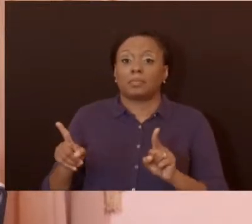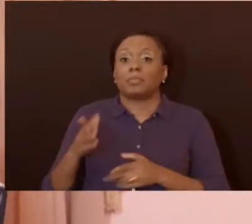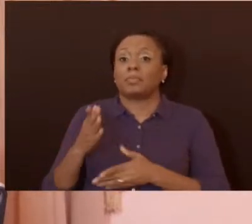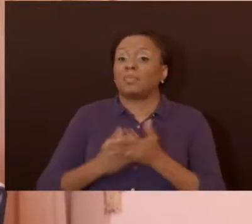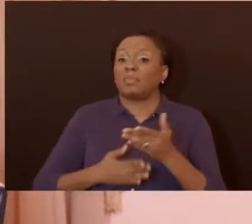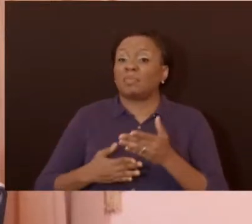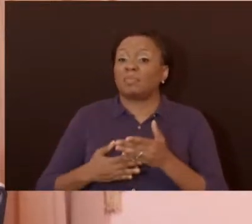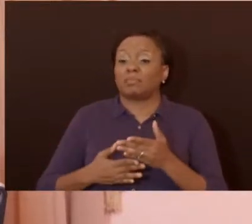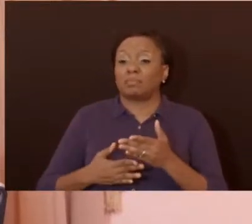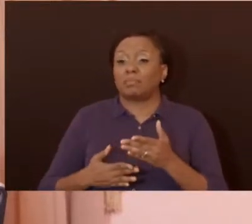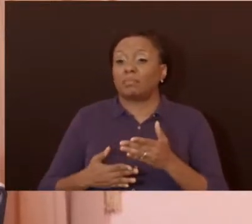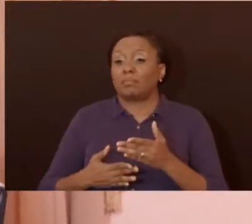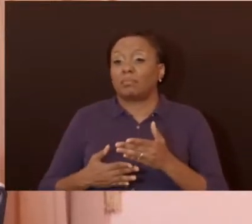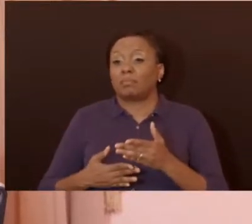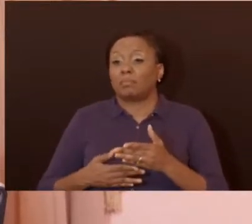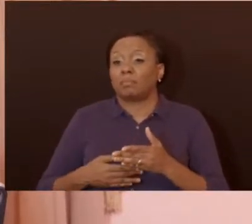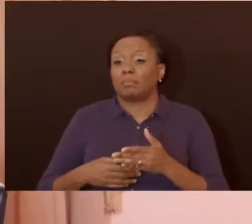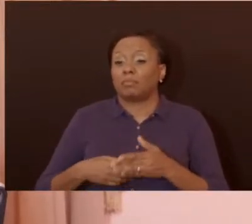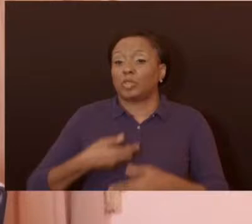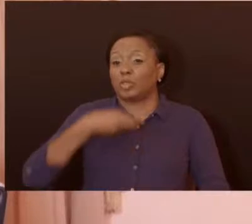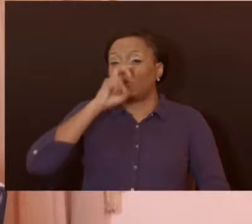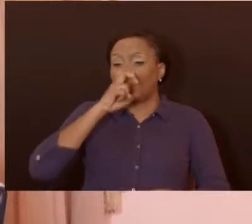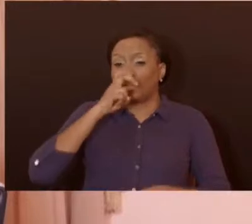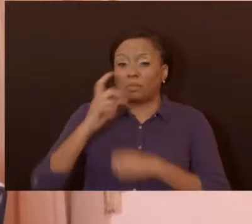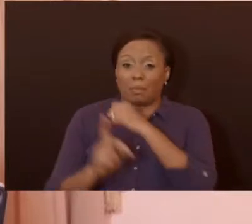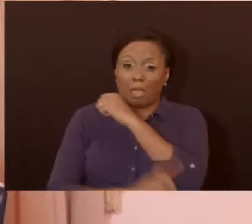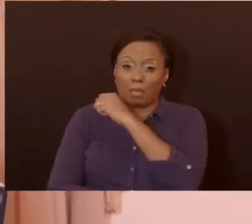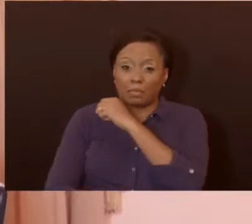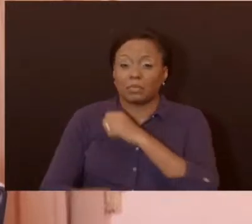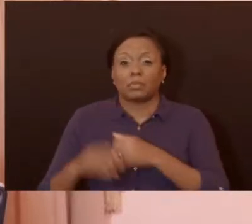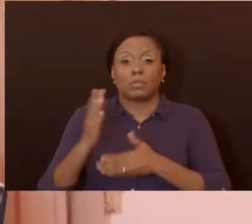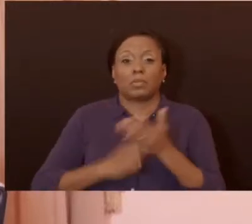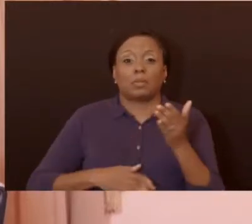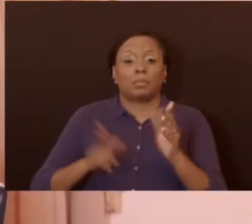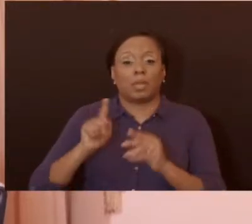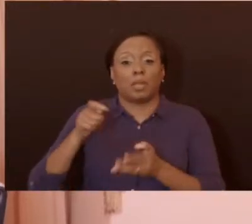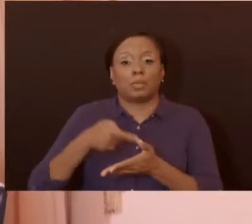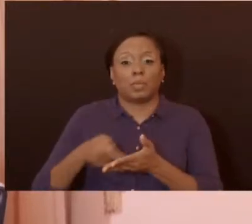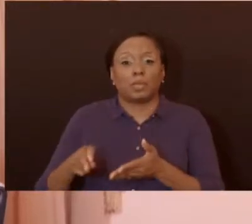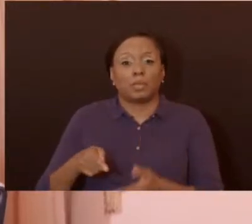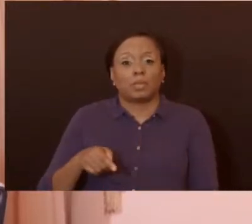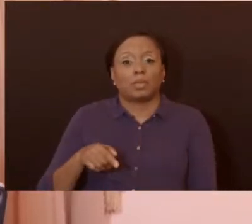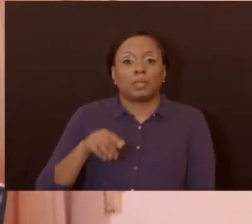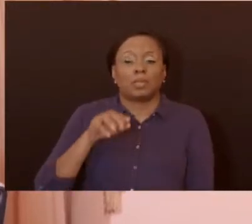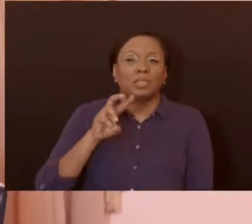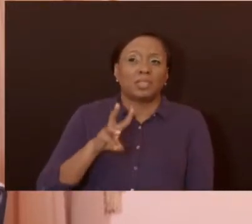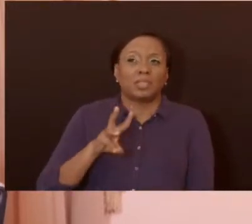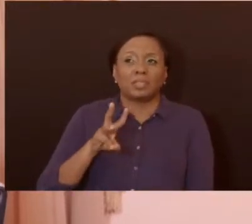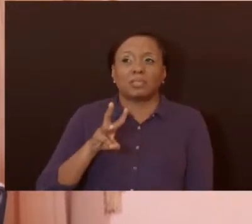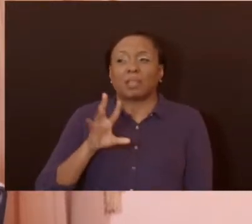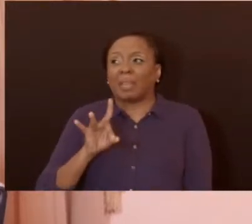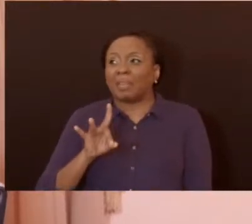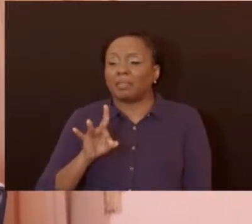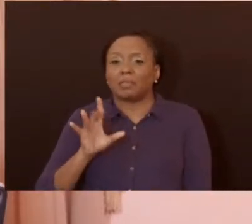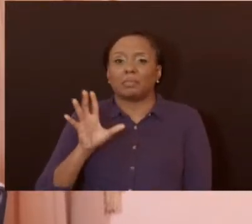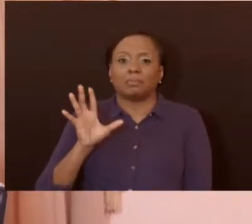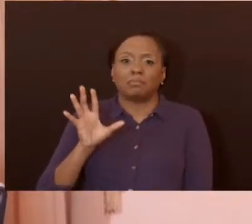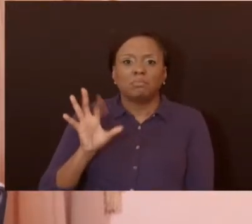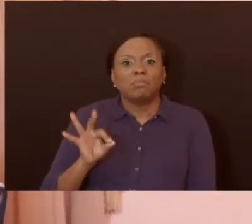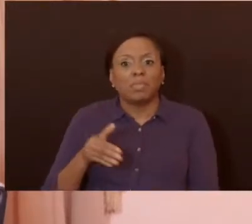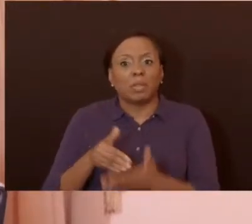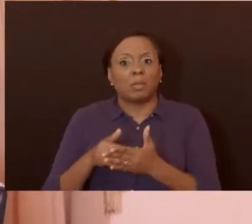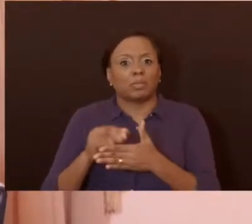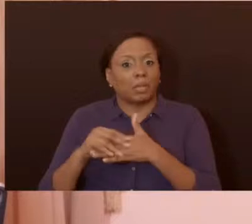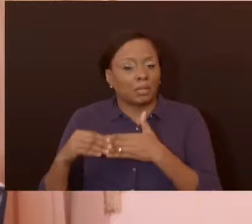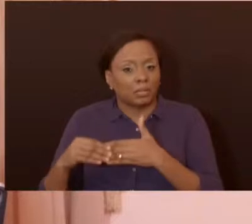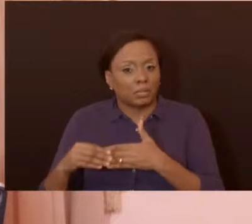stiff penalties being imposed in the past. I think some fines have gone certainly $6,000 and $8,000 and $10,000.